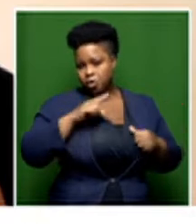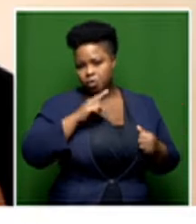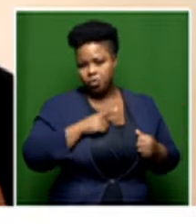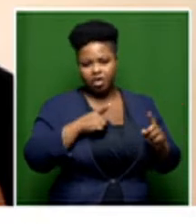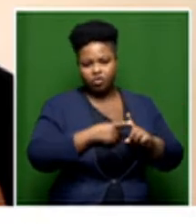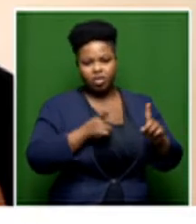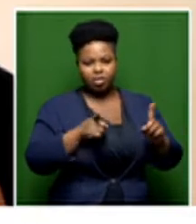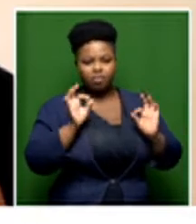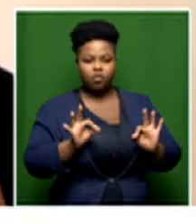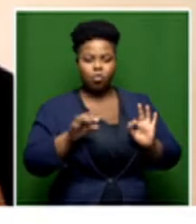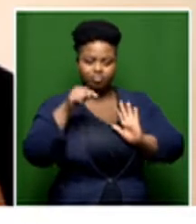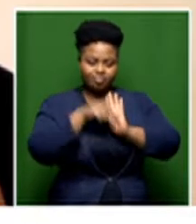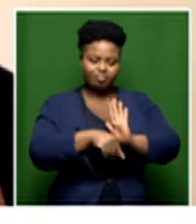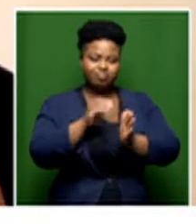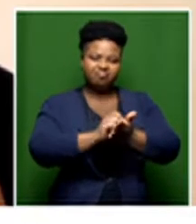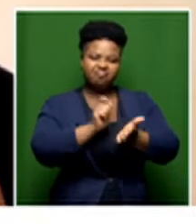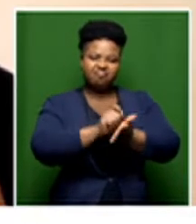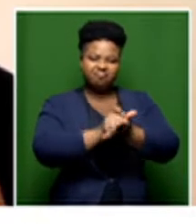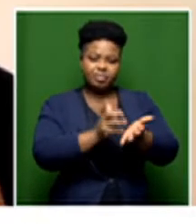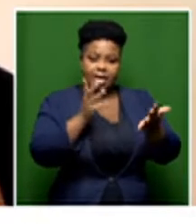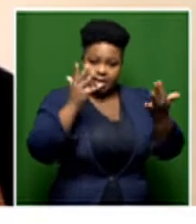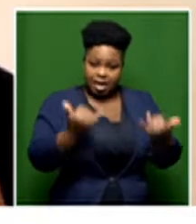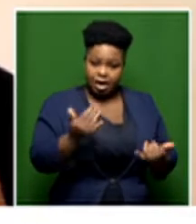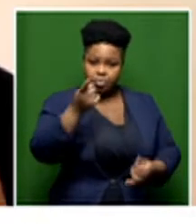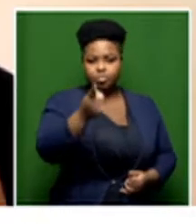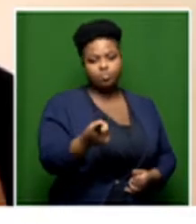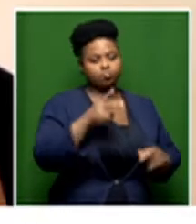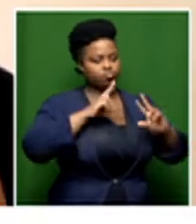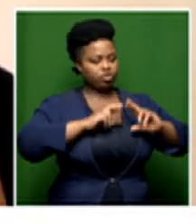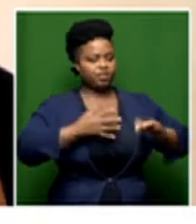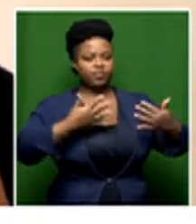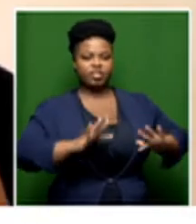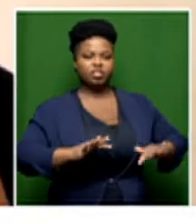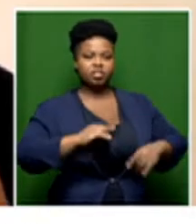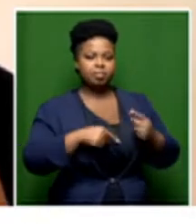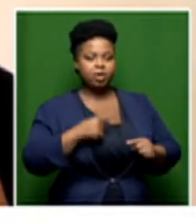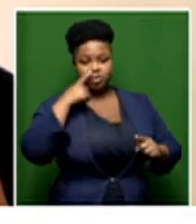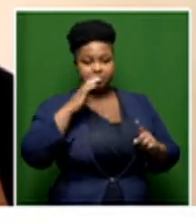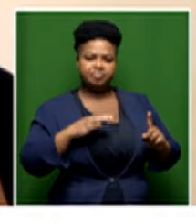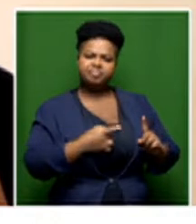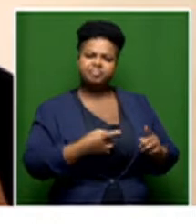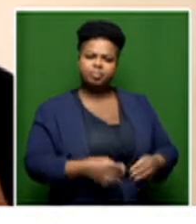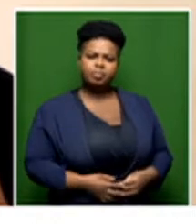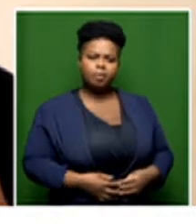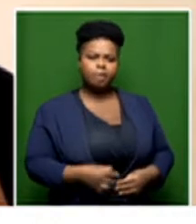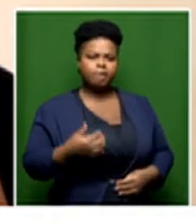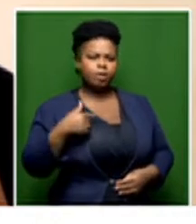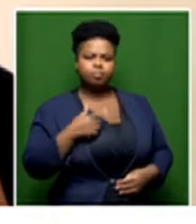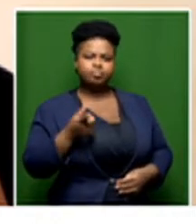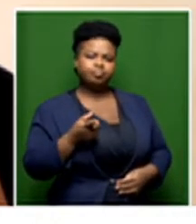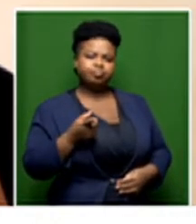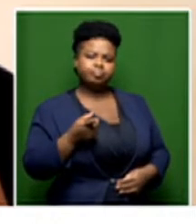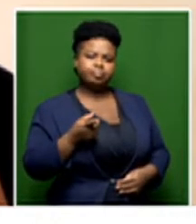that beaten track. But now that you've done the research about her, Zubeida, how would you answer the